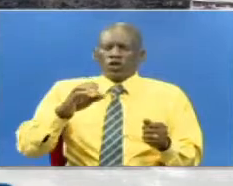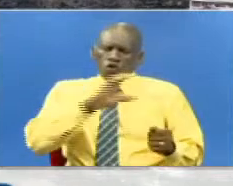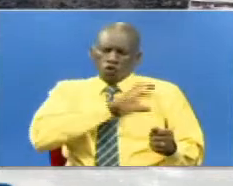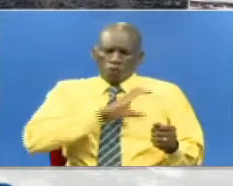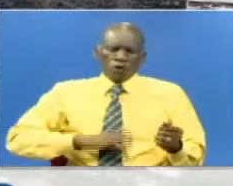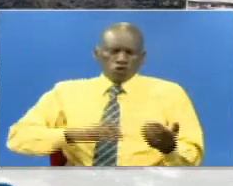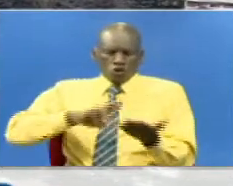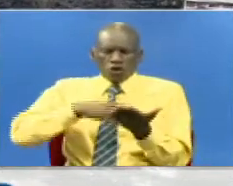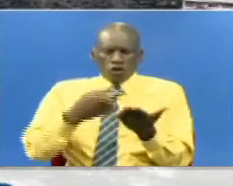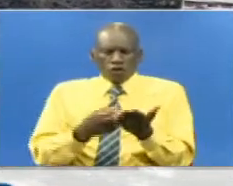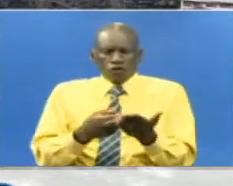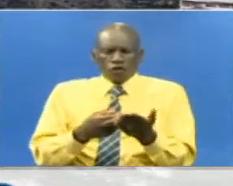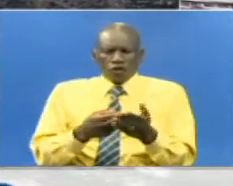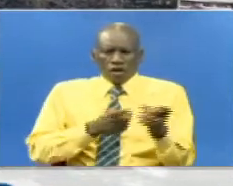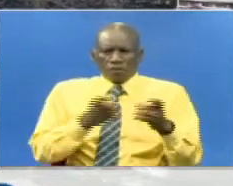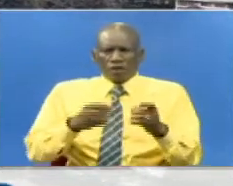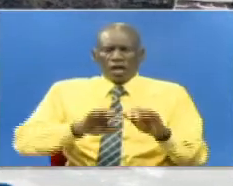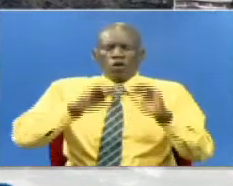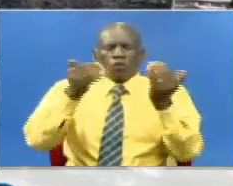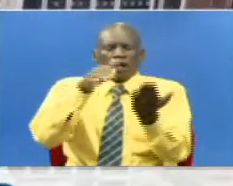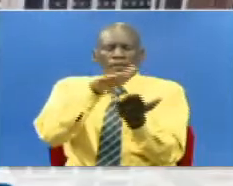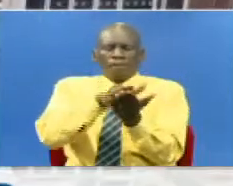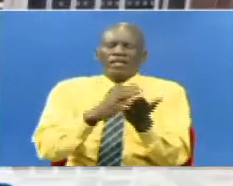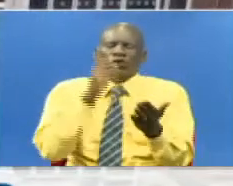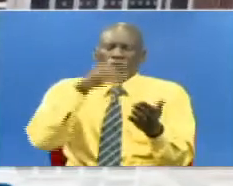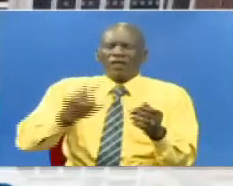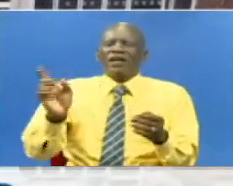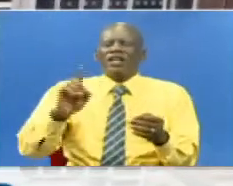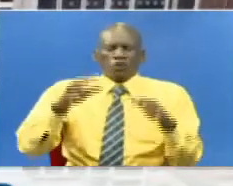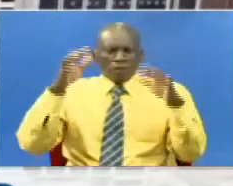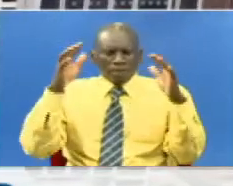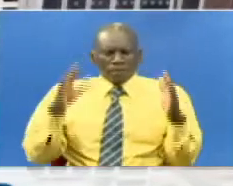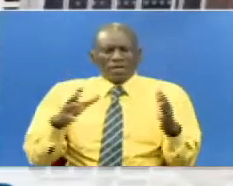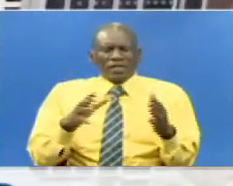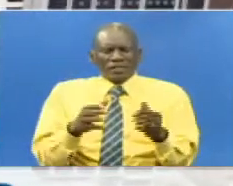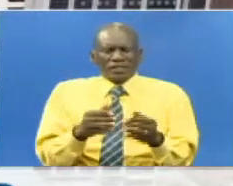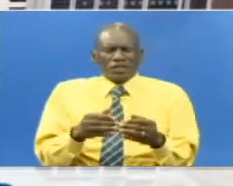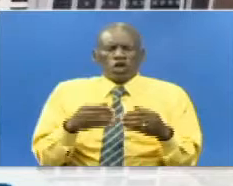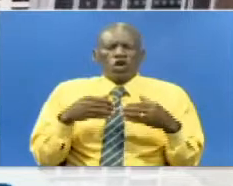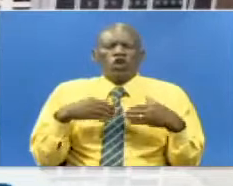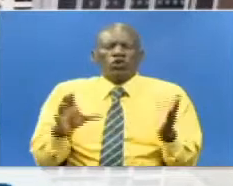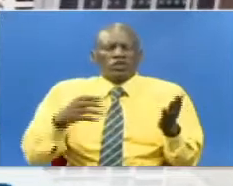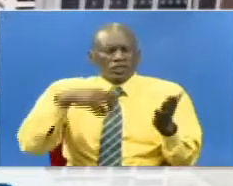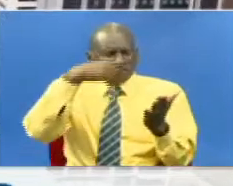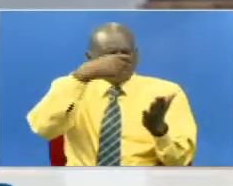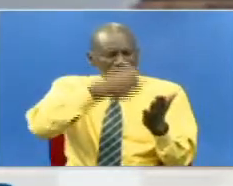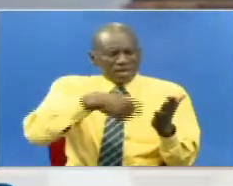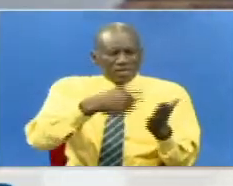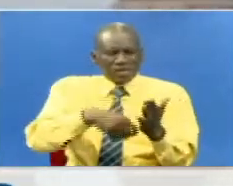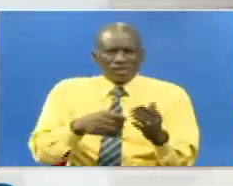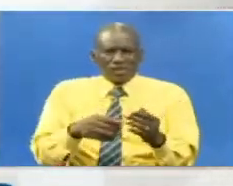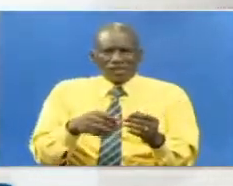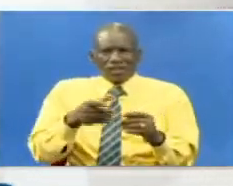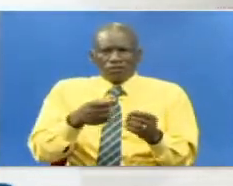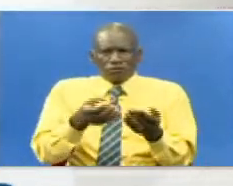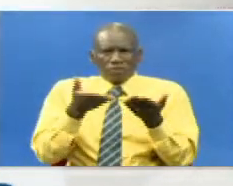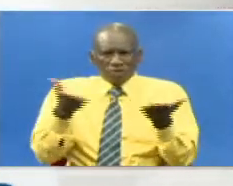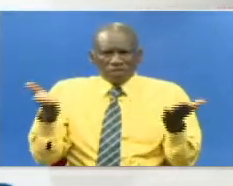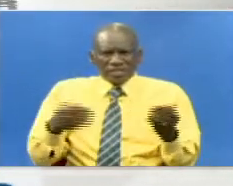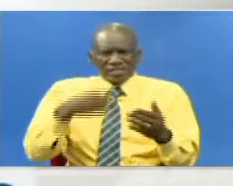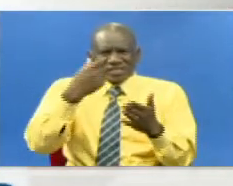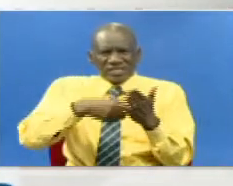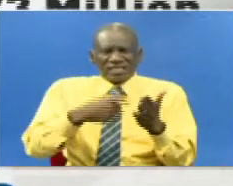Bank study stated that Nairobi's biggest port of foregone revenue is unrealized property taxes and rates, which